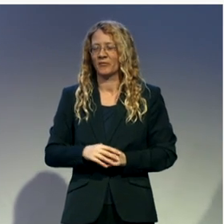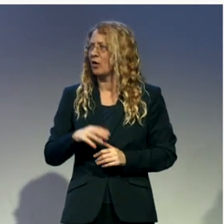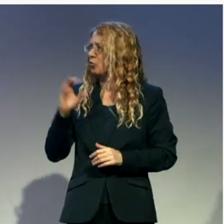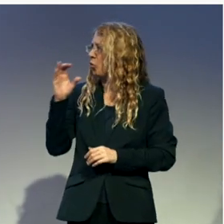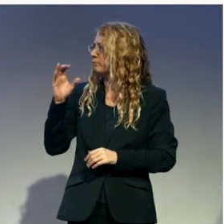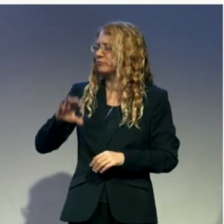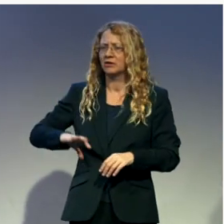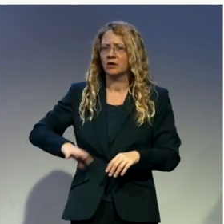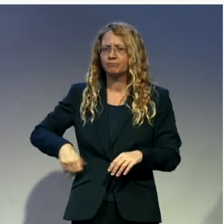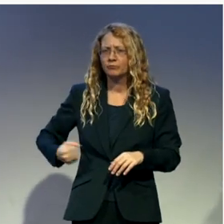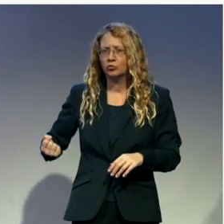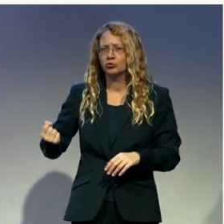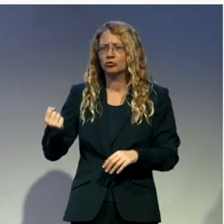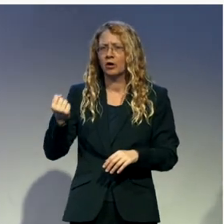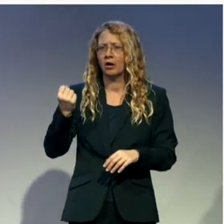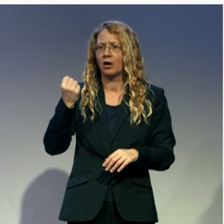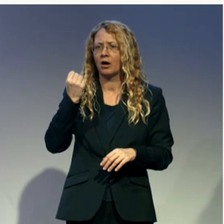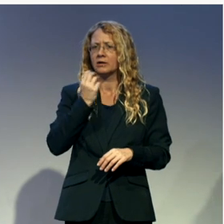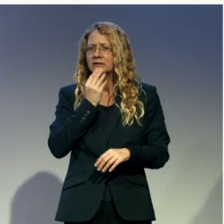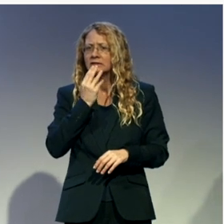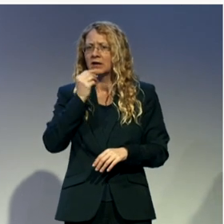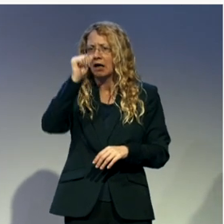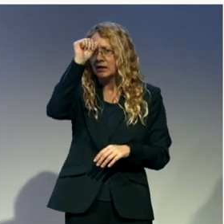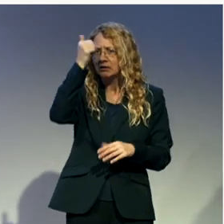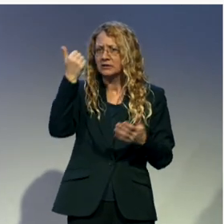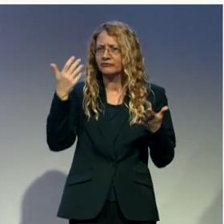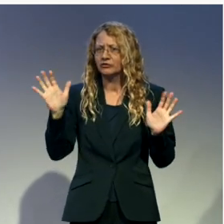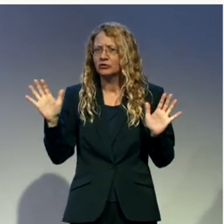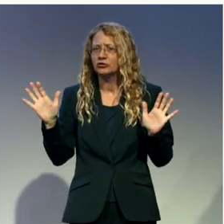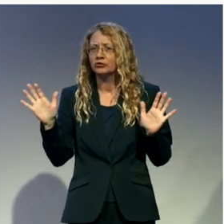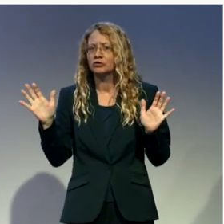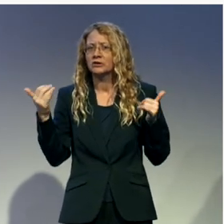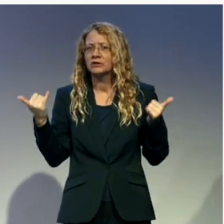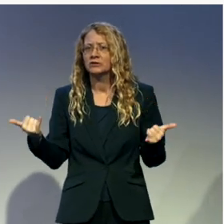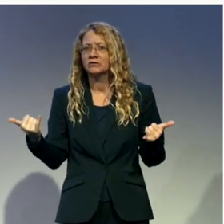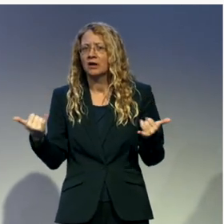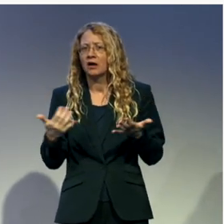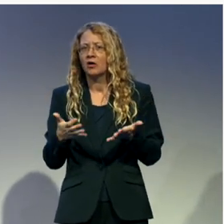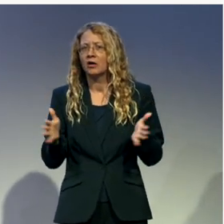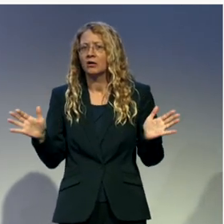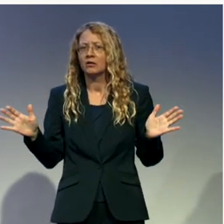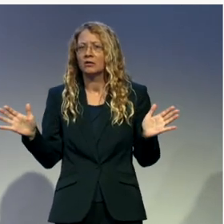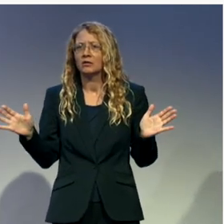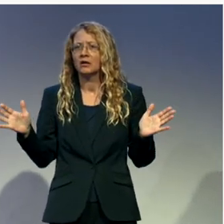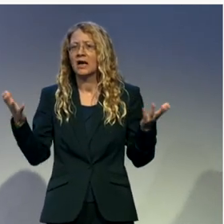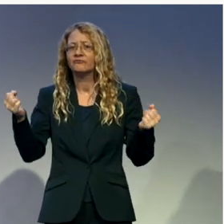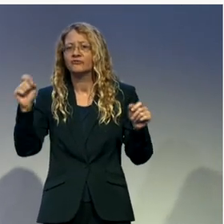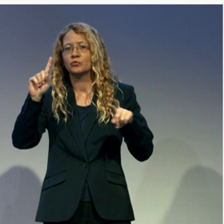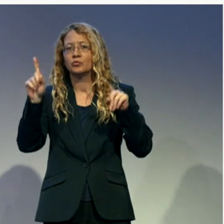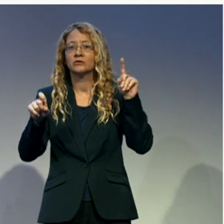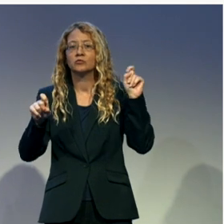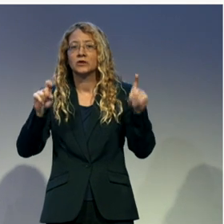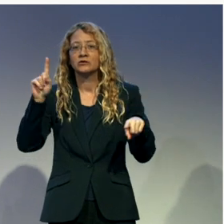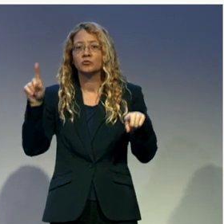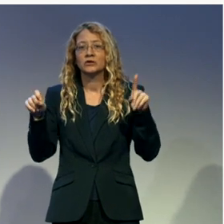Now I want to open the floor for the participants if you bring any questions to the